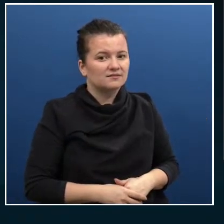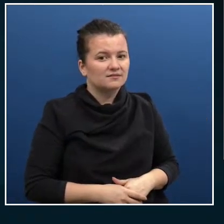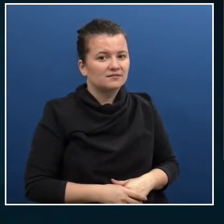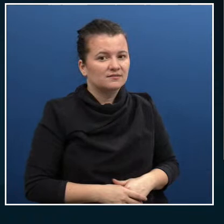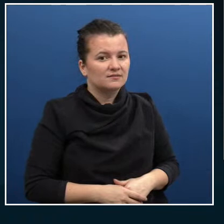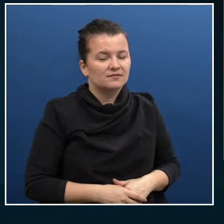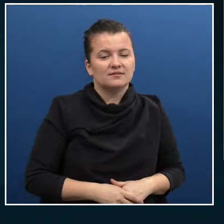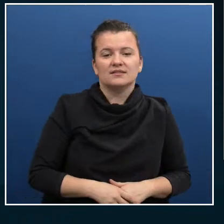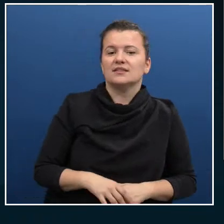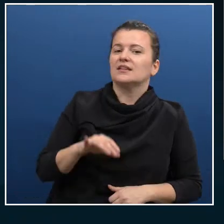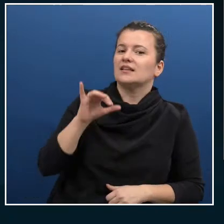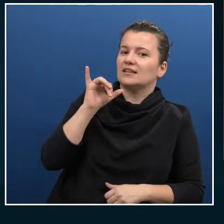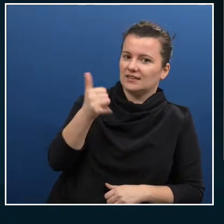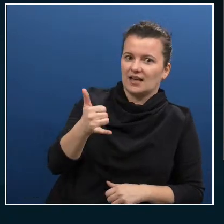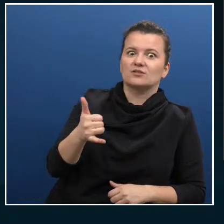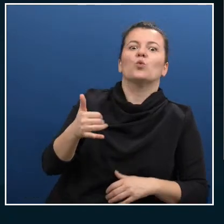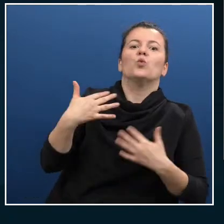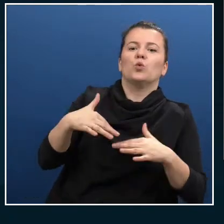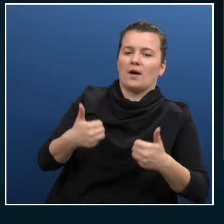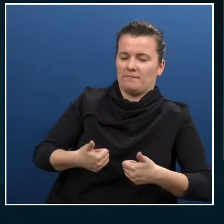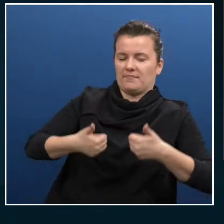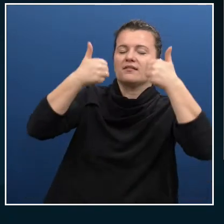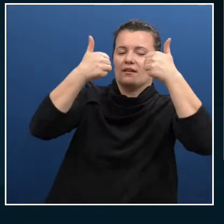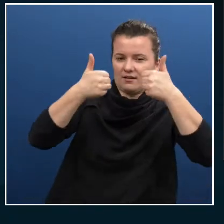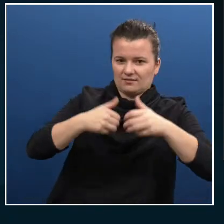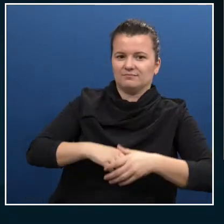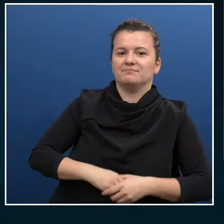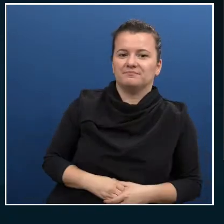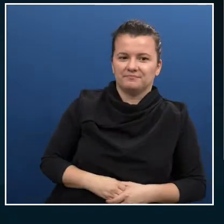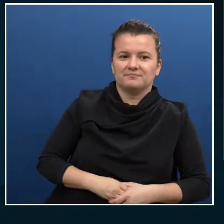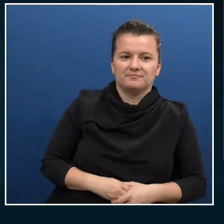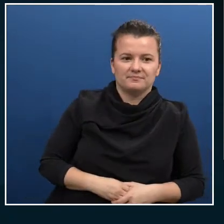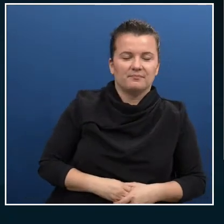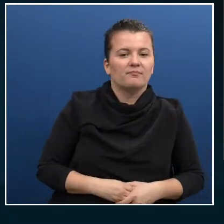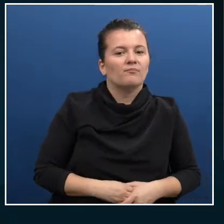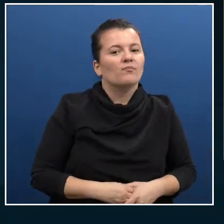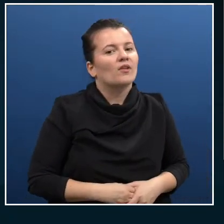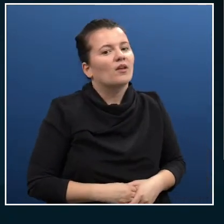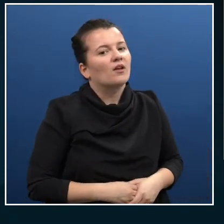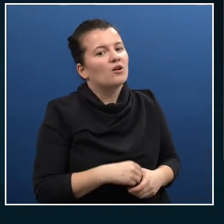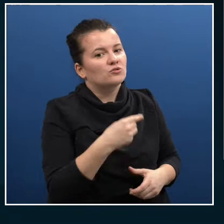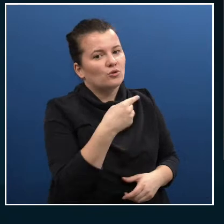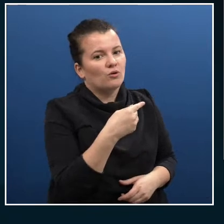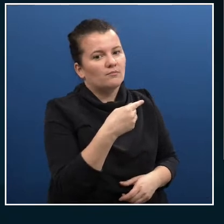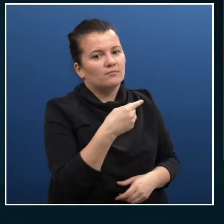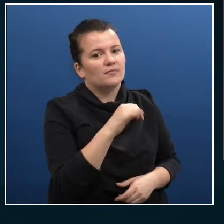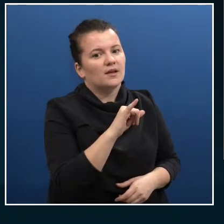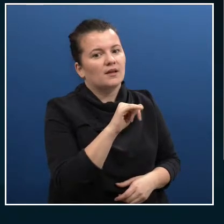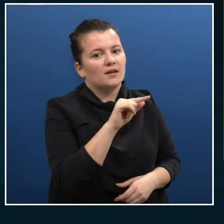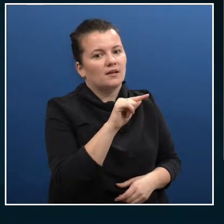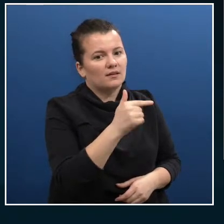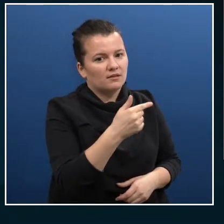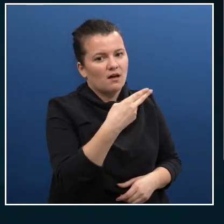Yeah, that is way better. And then I say git add.